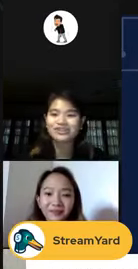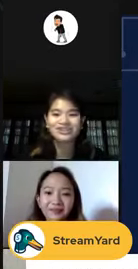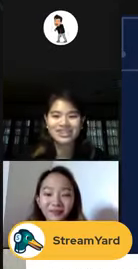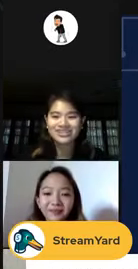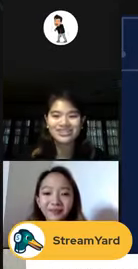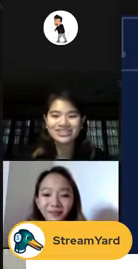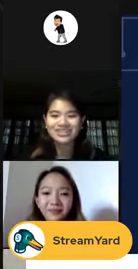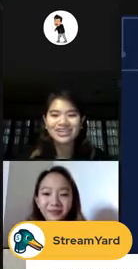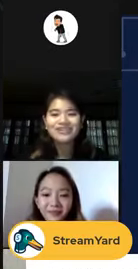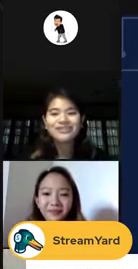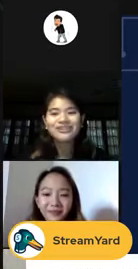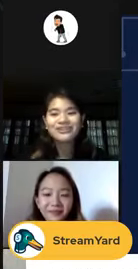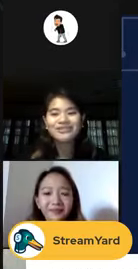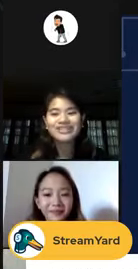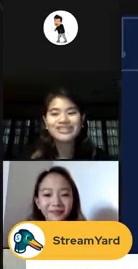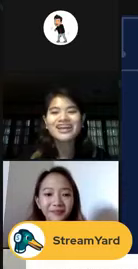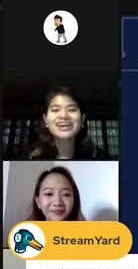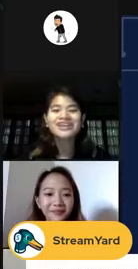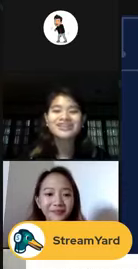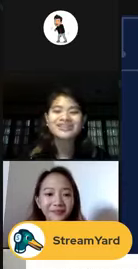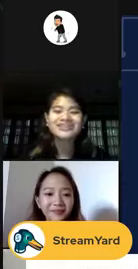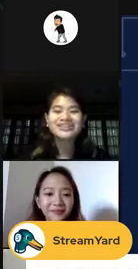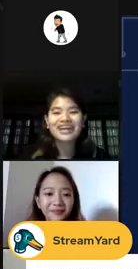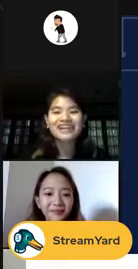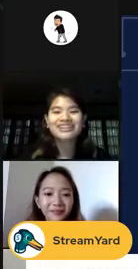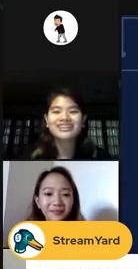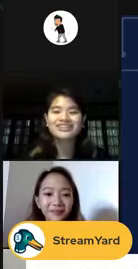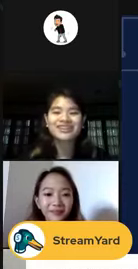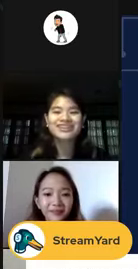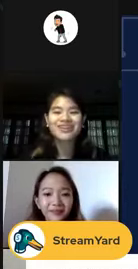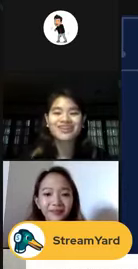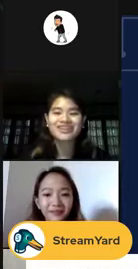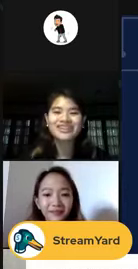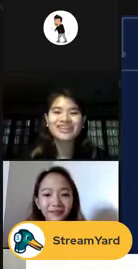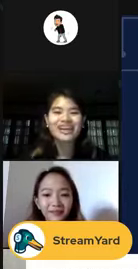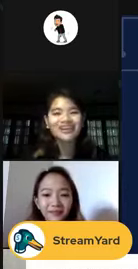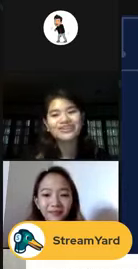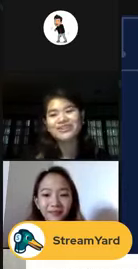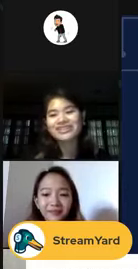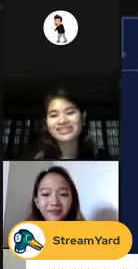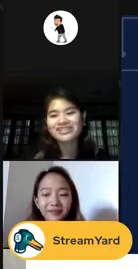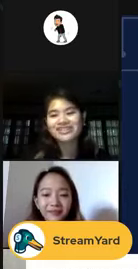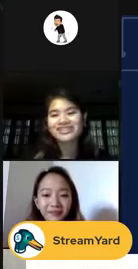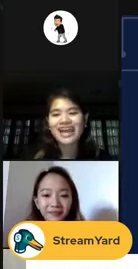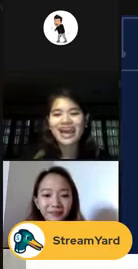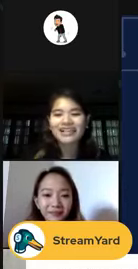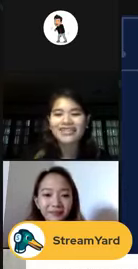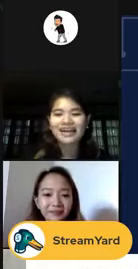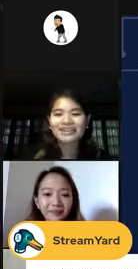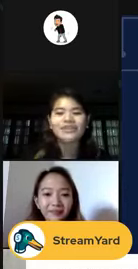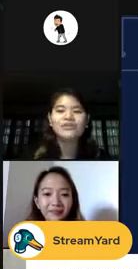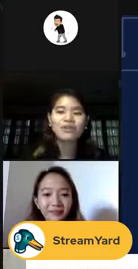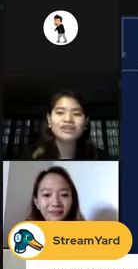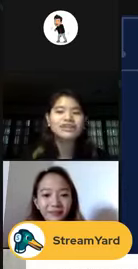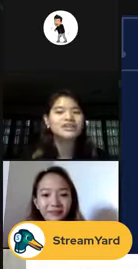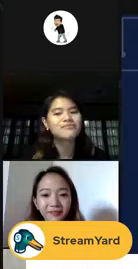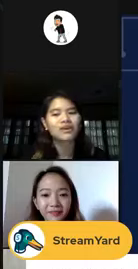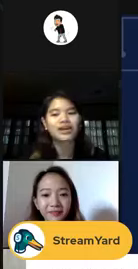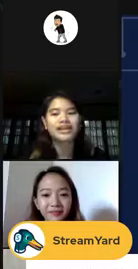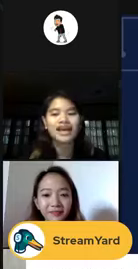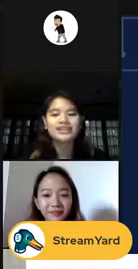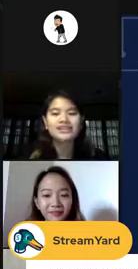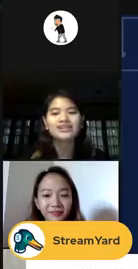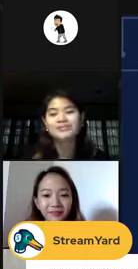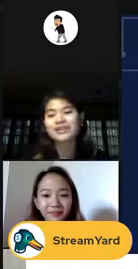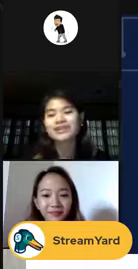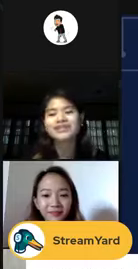organization through donations. For the viewers, don't forget that you can comment, your questions, and that if you want to learn